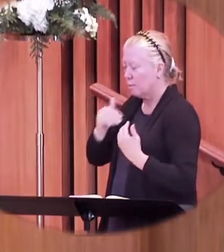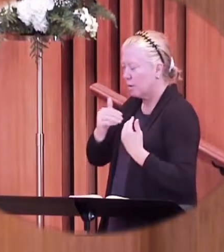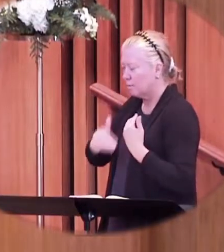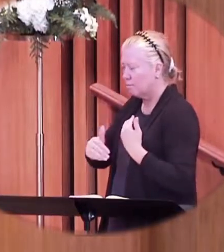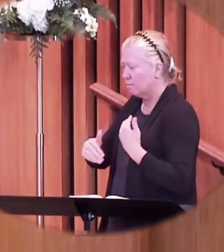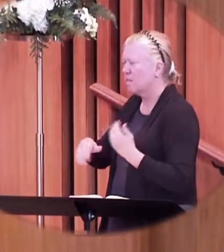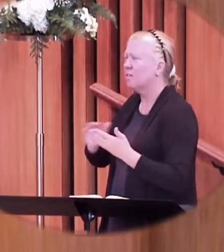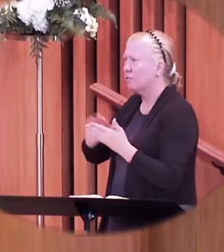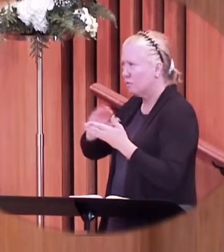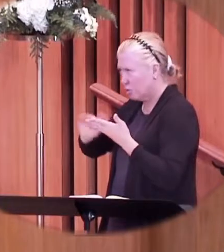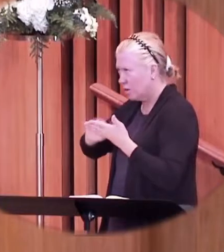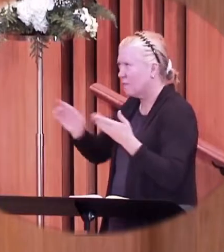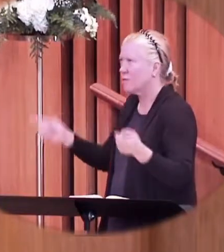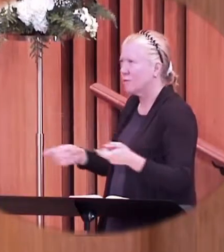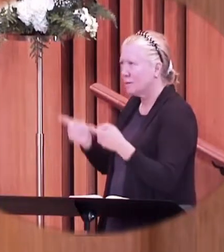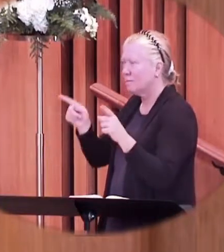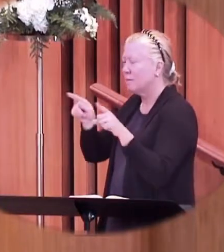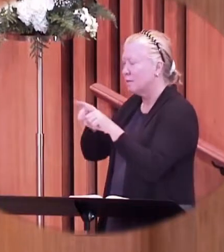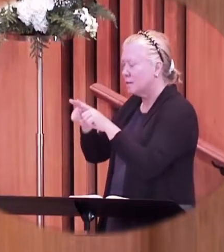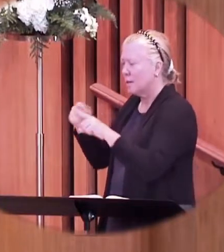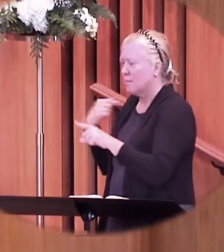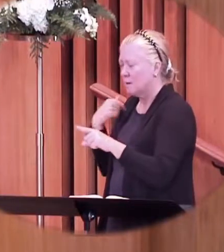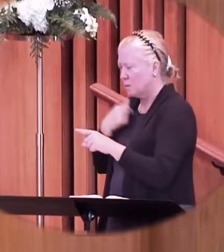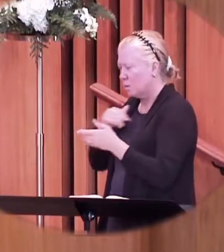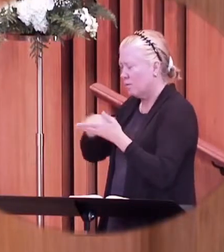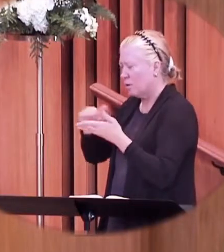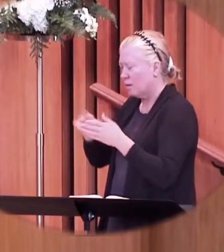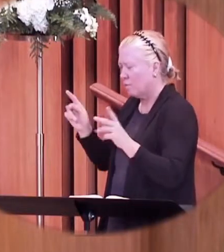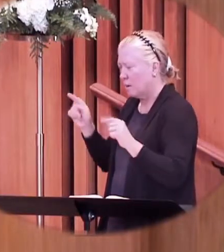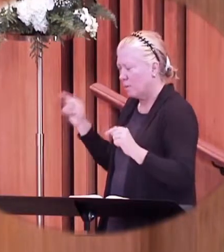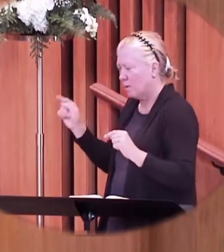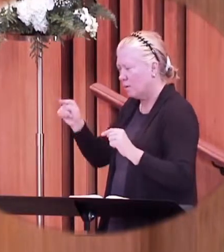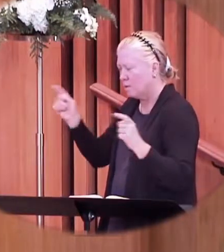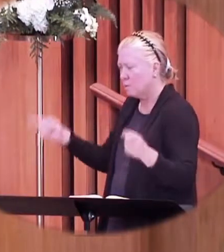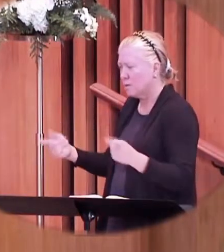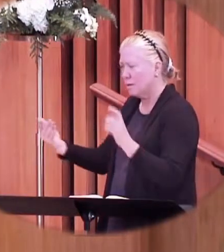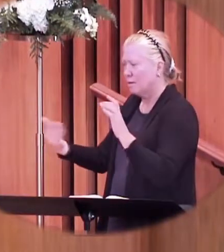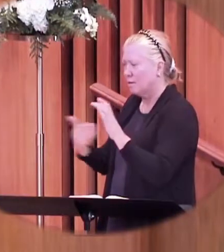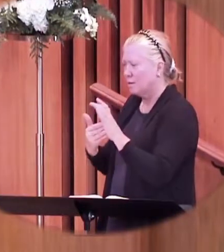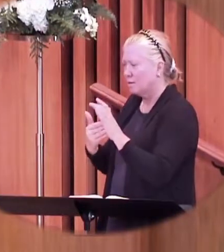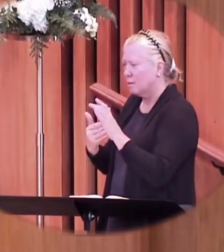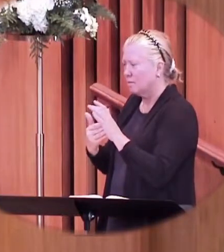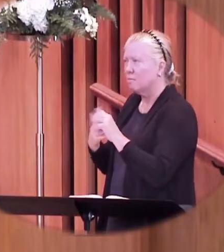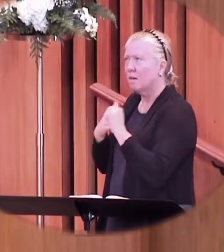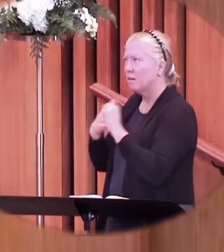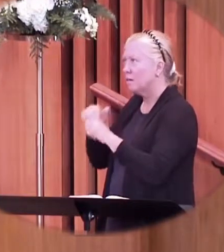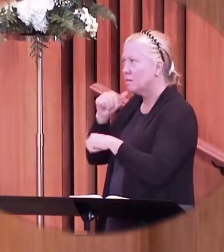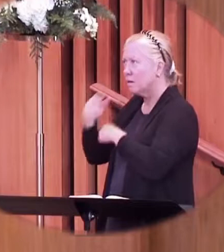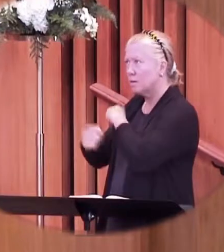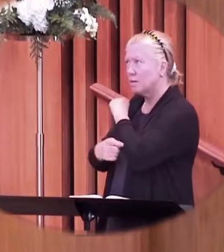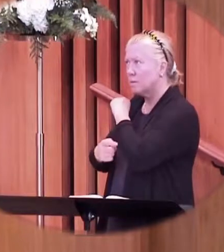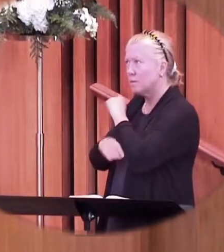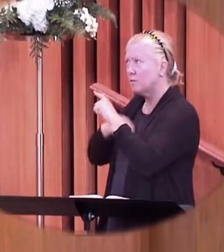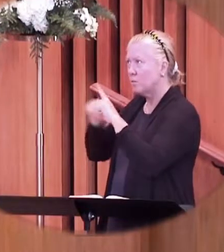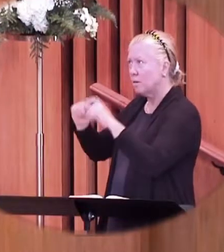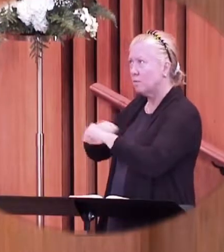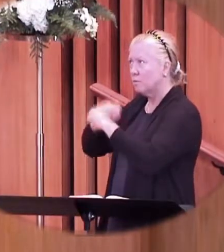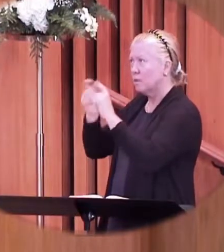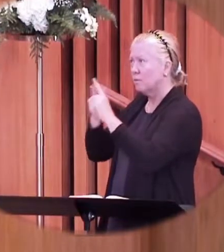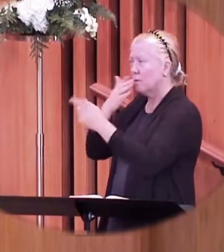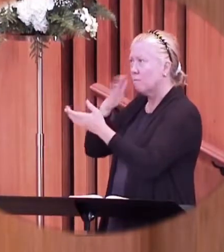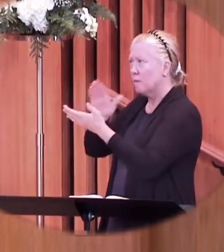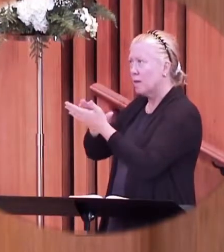it is in heaven. Give us this day our daily bread, and forgive us our trespasses, as